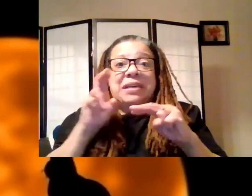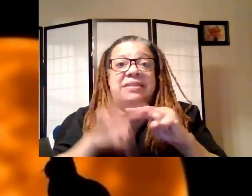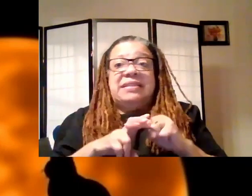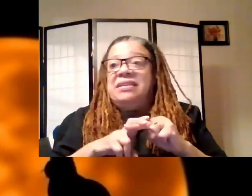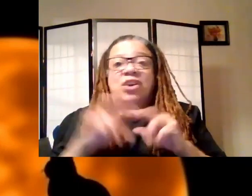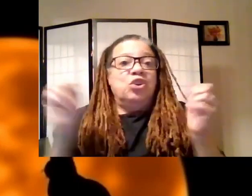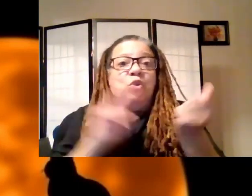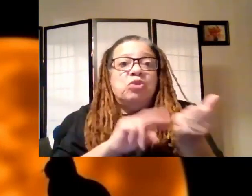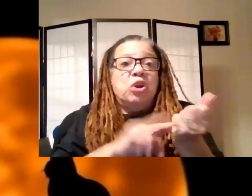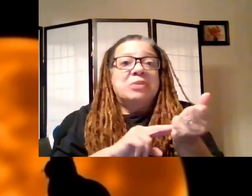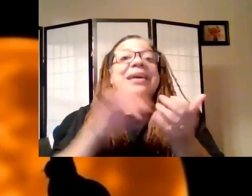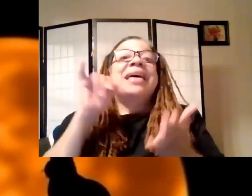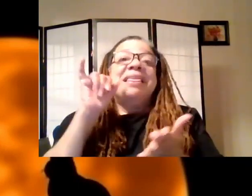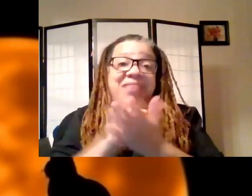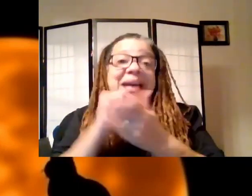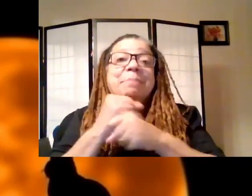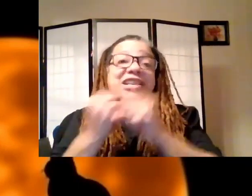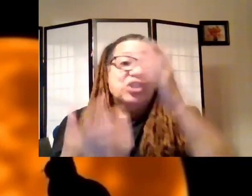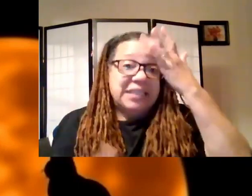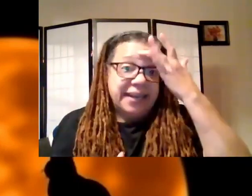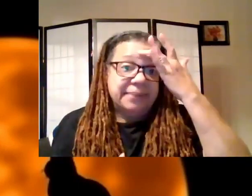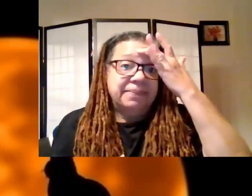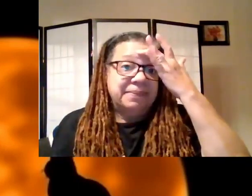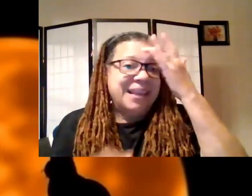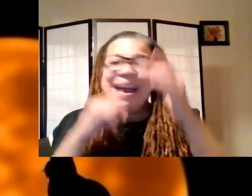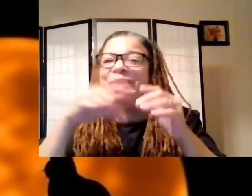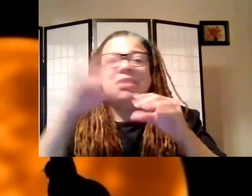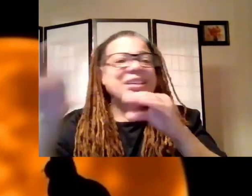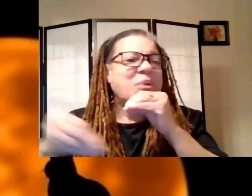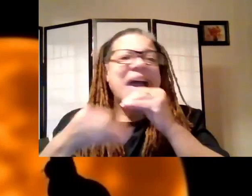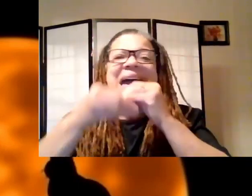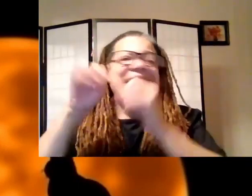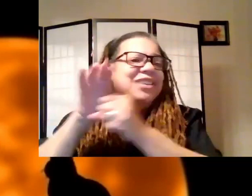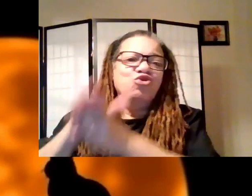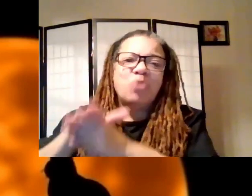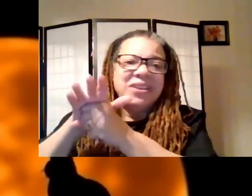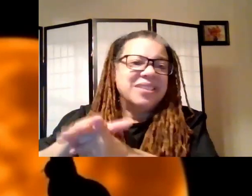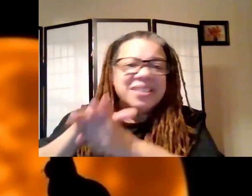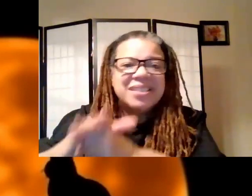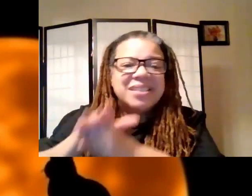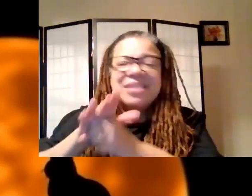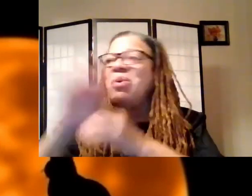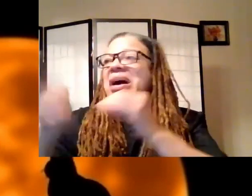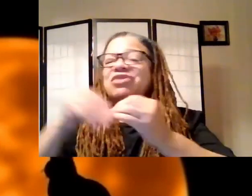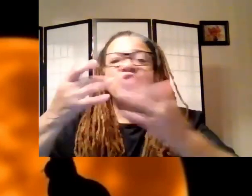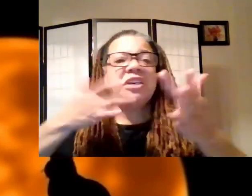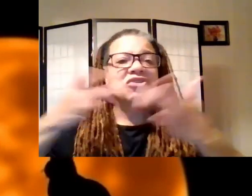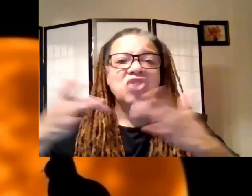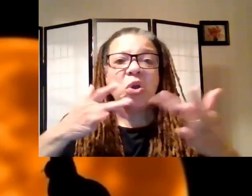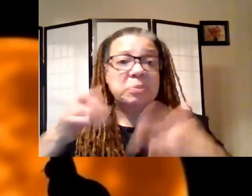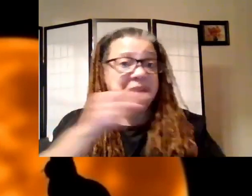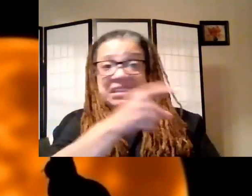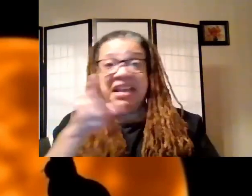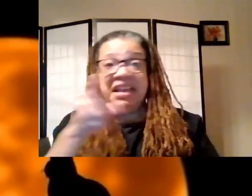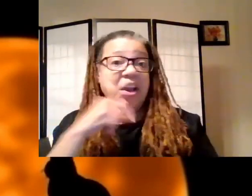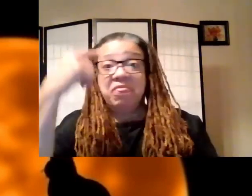that's detrimental to our health. I'm sorry. I don't need any added extra stress or any, extra concerns, because they don't think